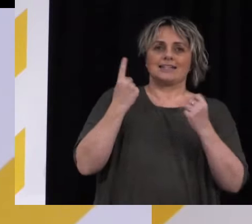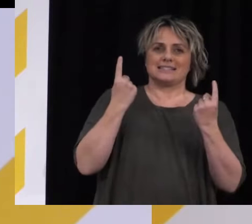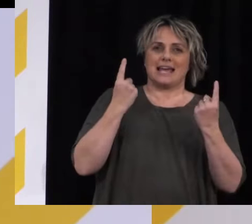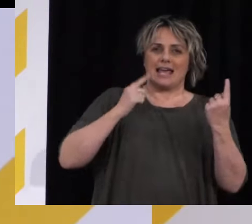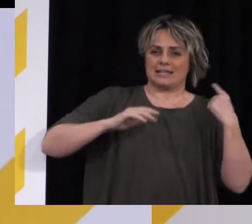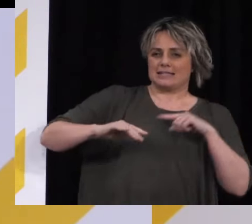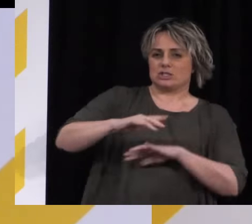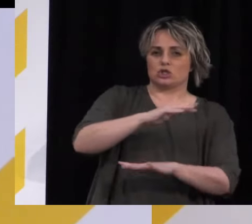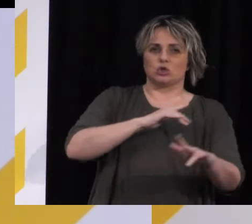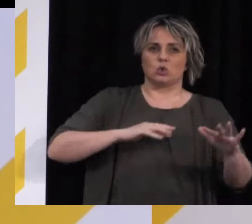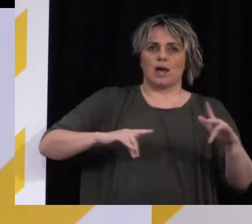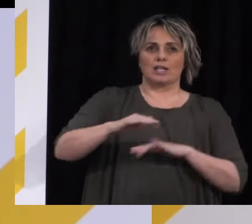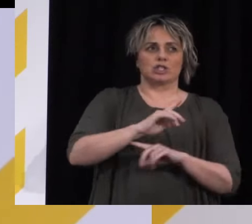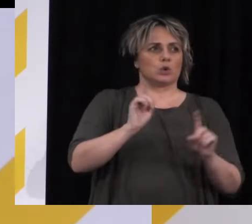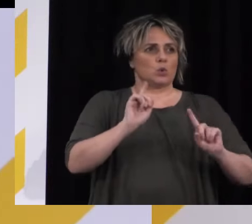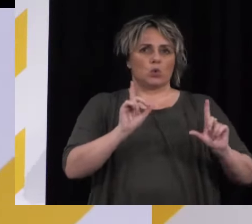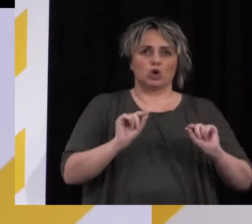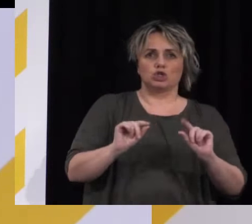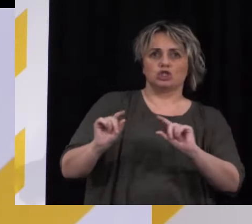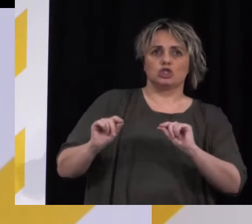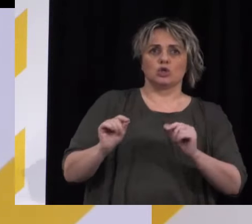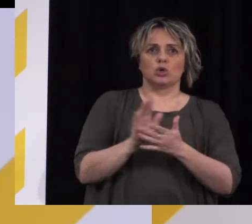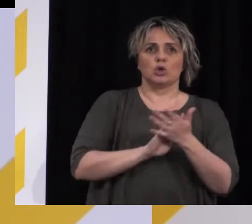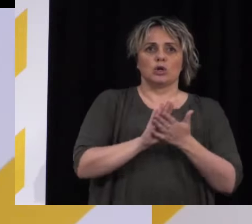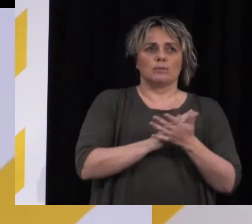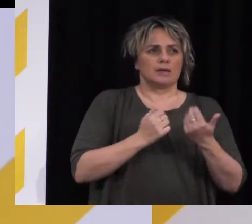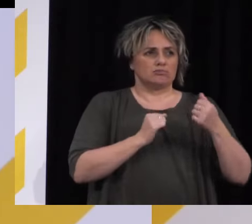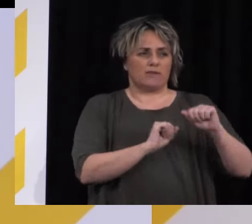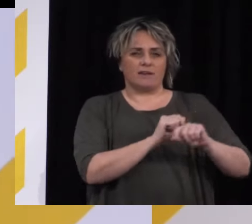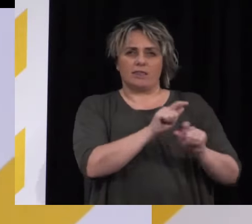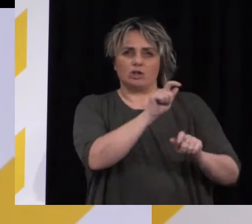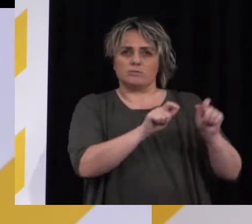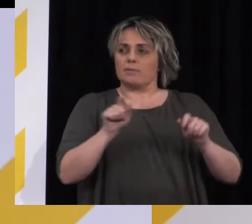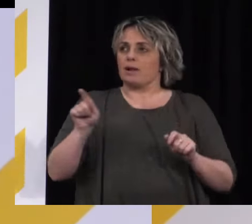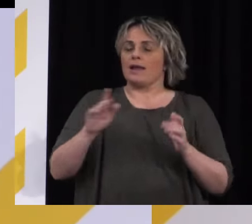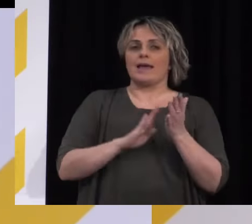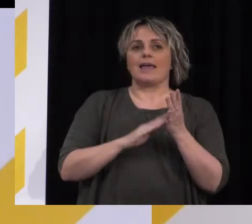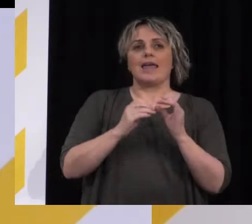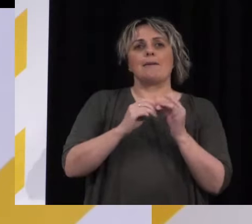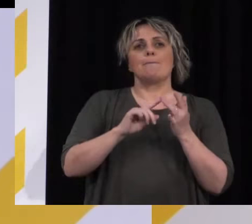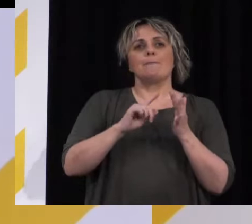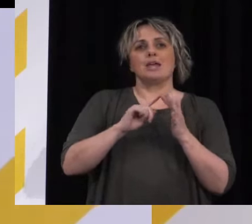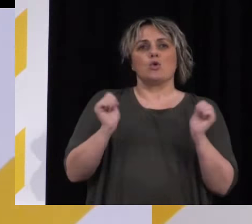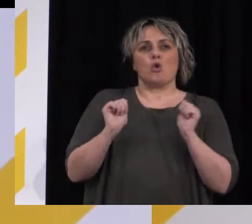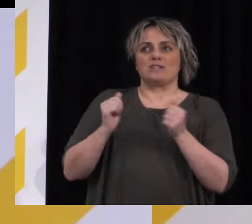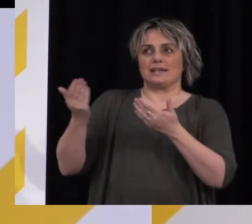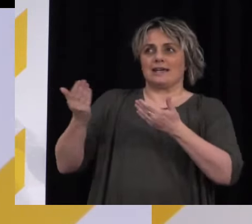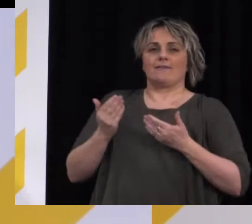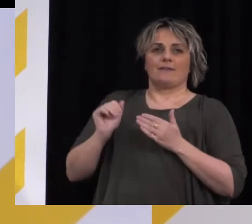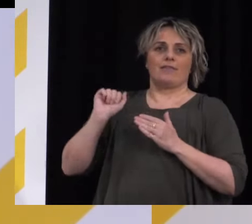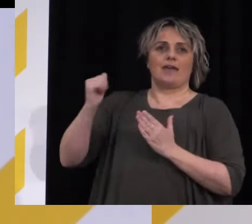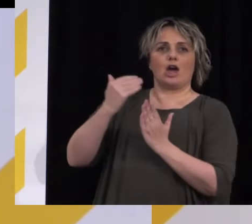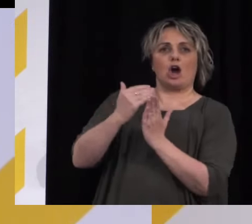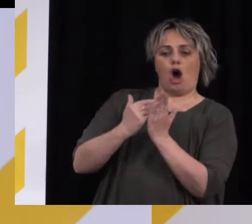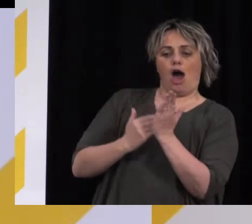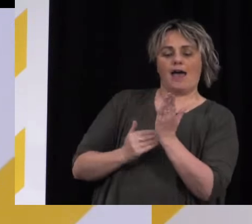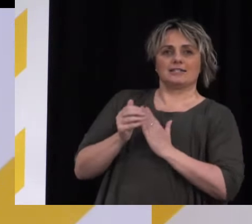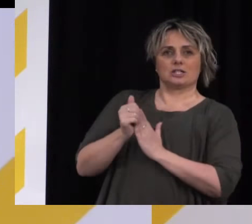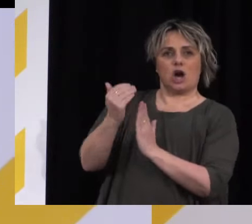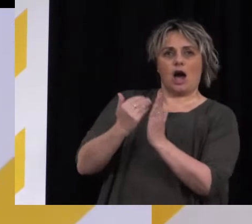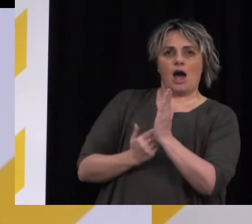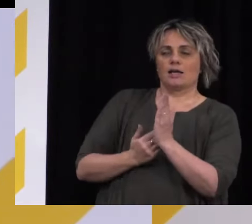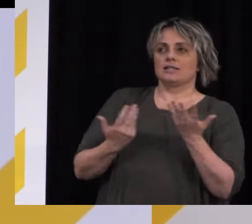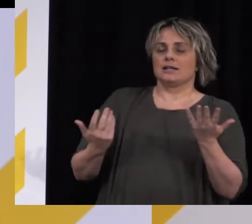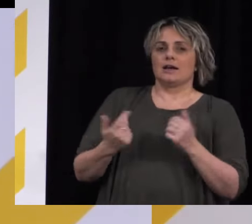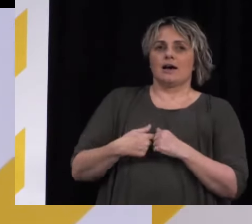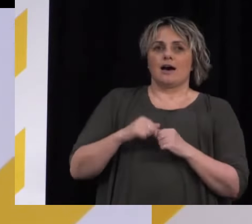which they may be able to prevent people from. Actually, MB have produced some guidance around this already. And so you'll forgive me for not